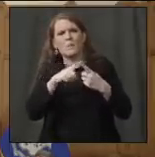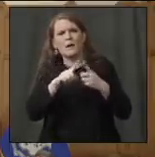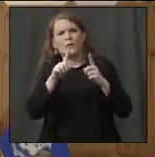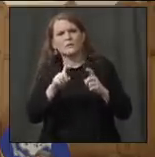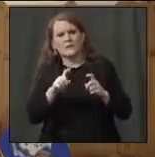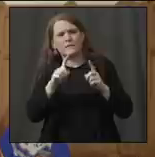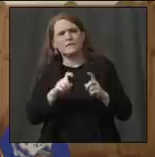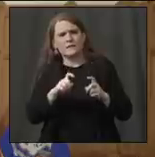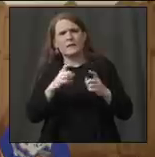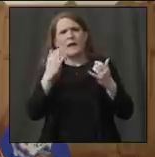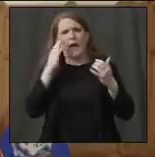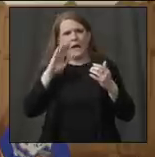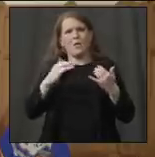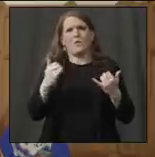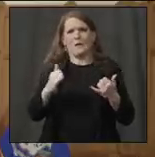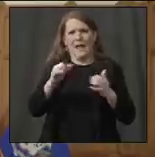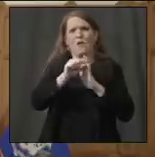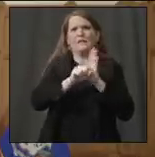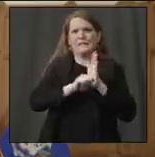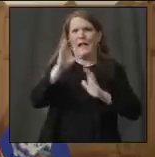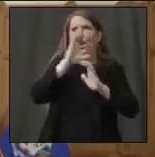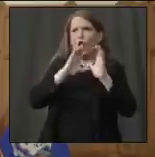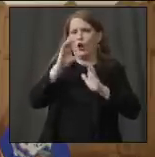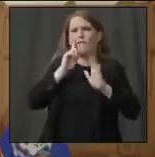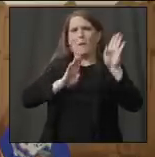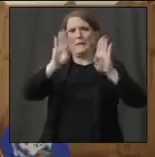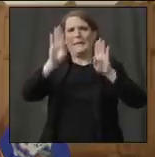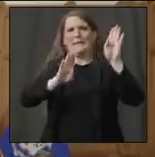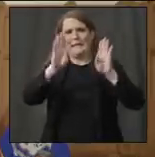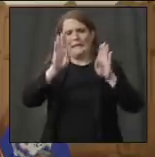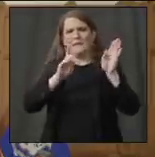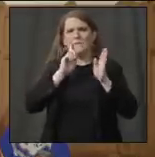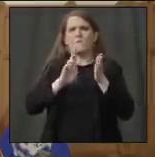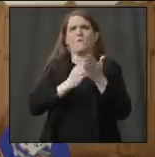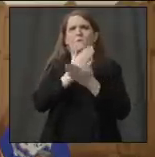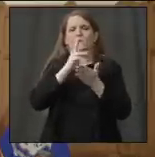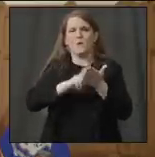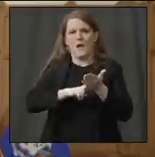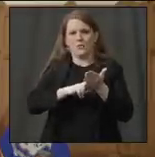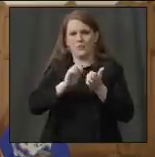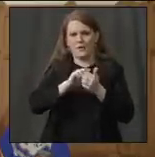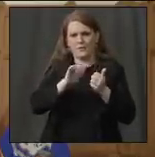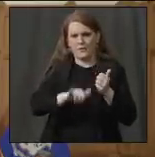RFP for. And in the frequently asked questions, there's two references,